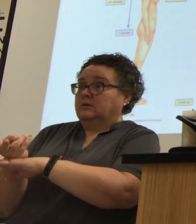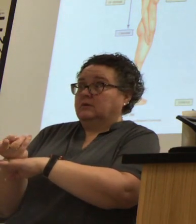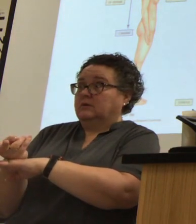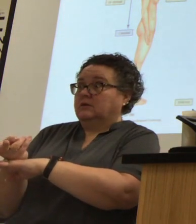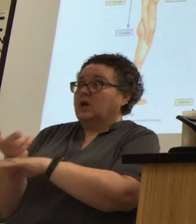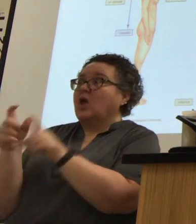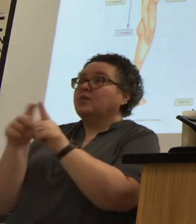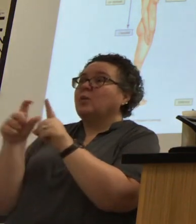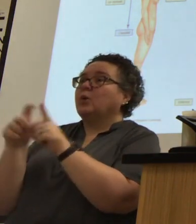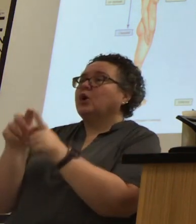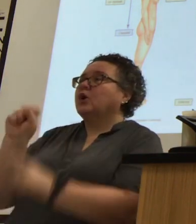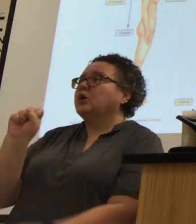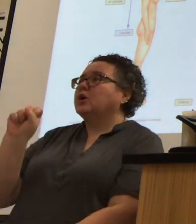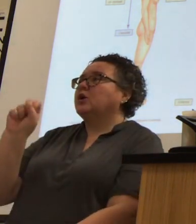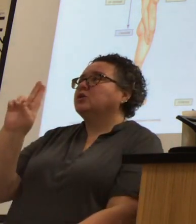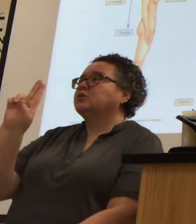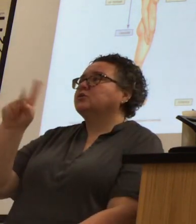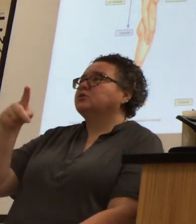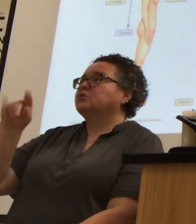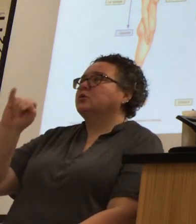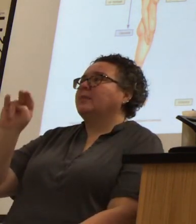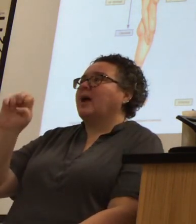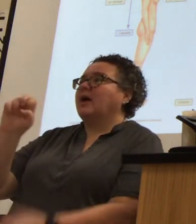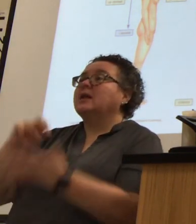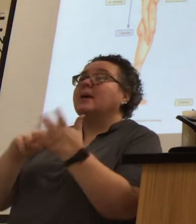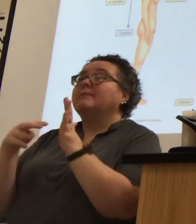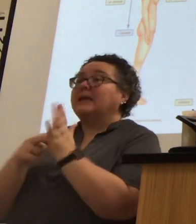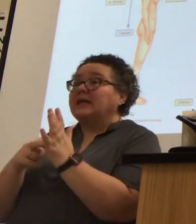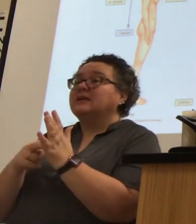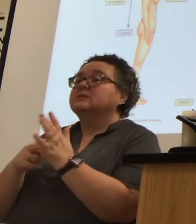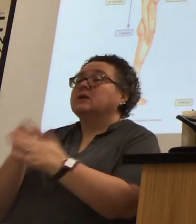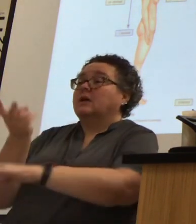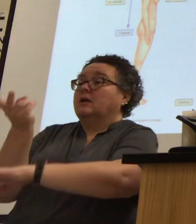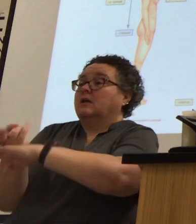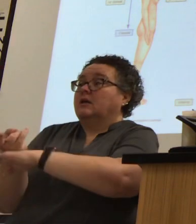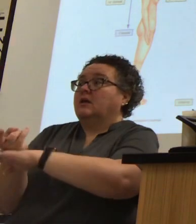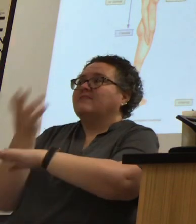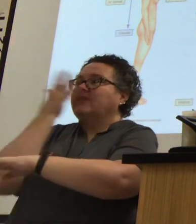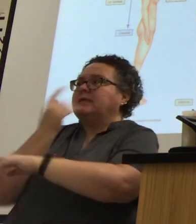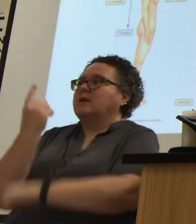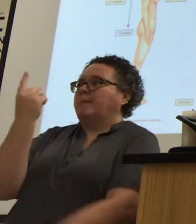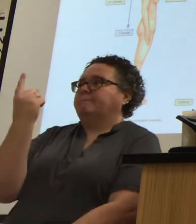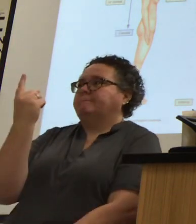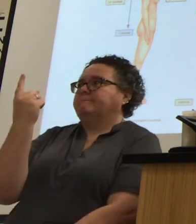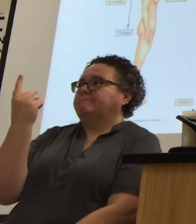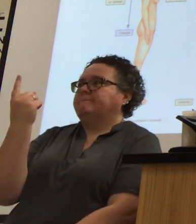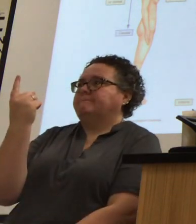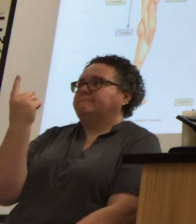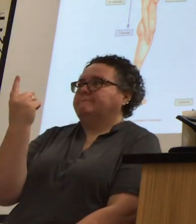the word supine means the cadaver is lying face up.